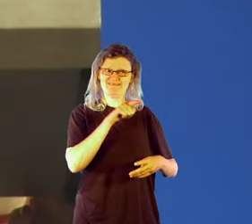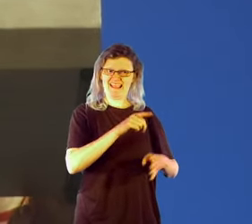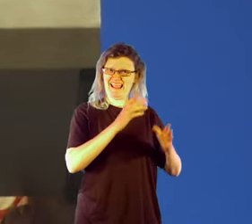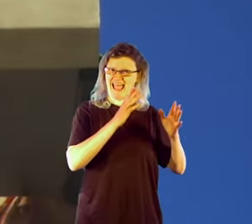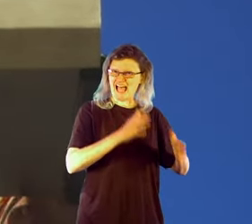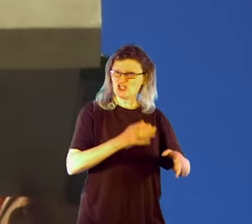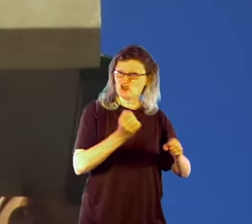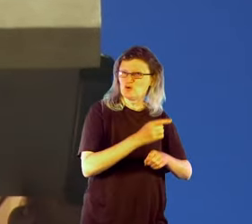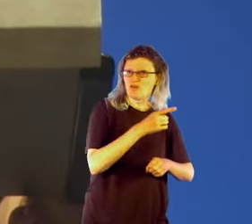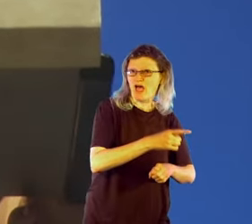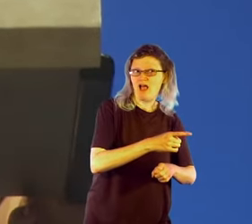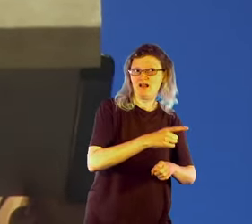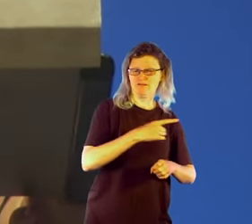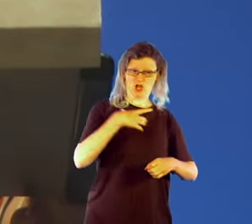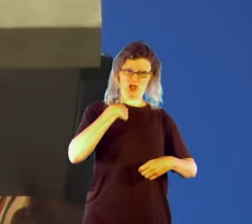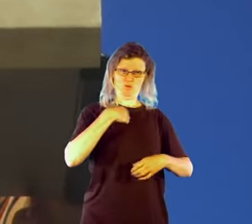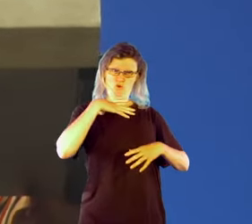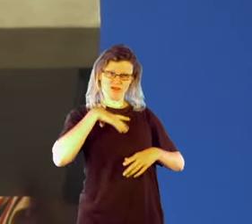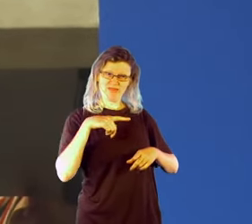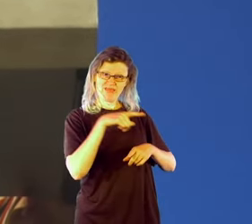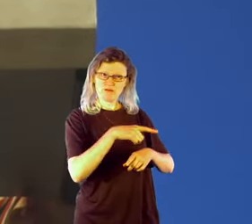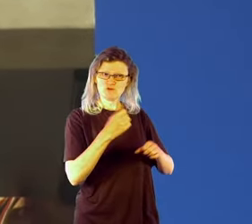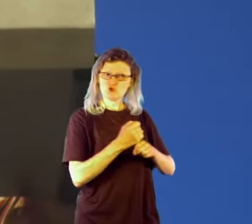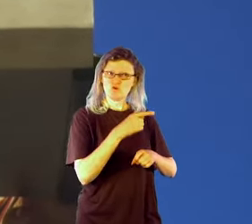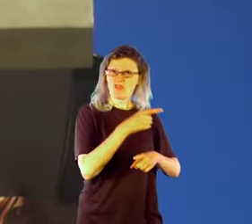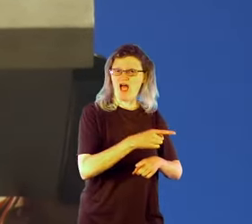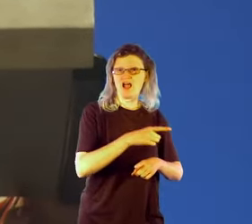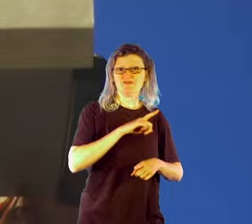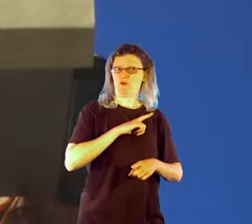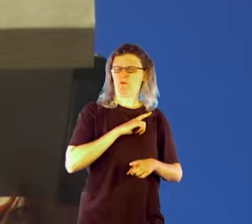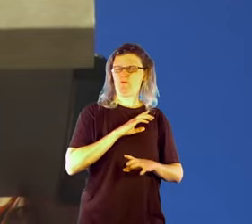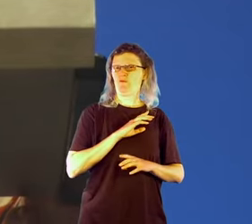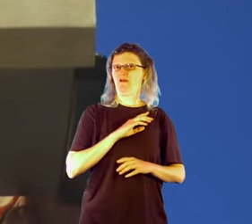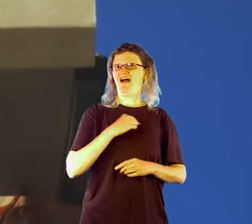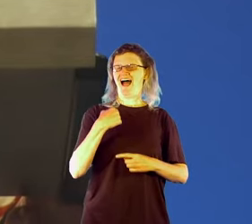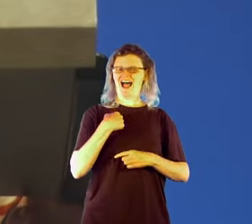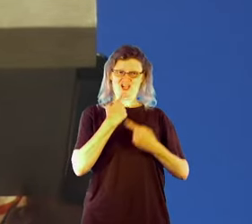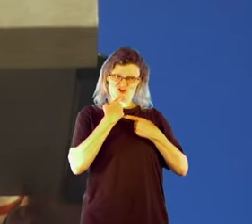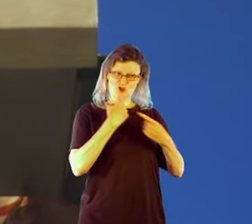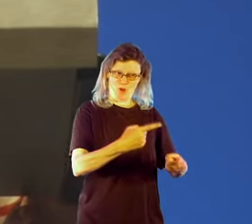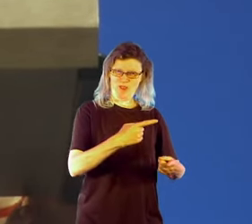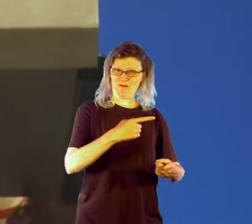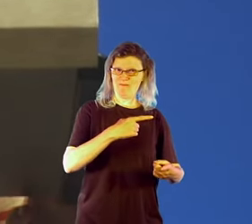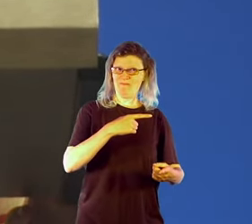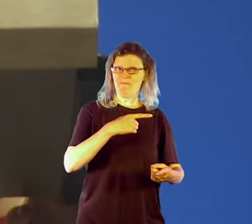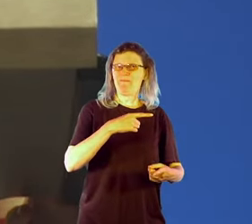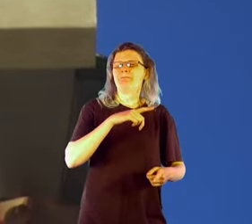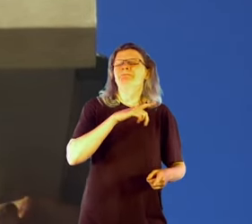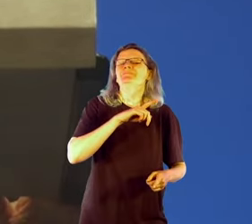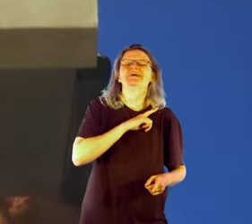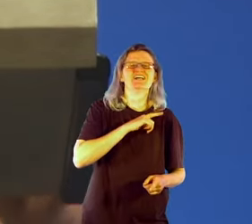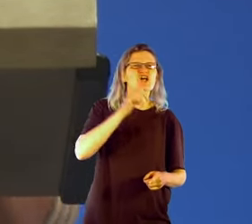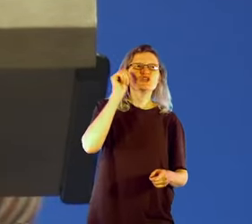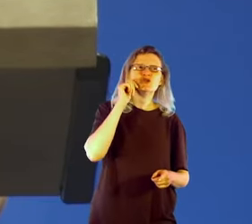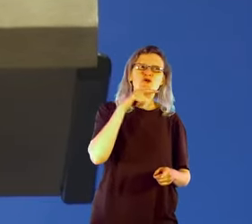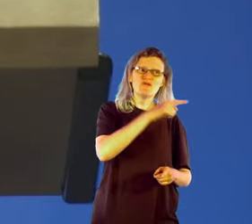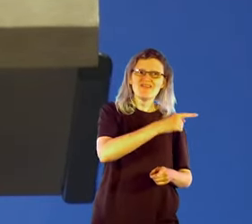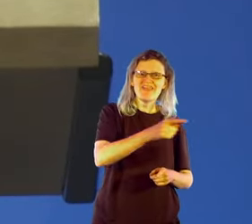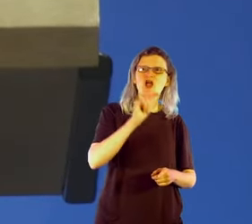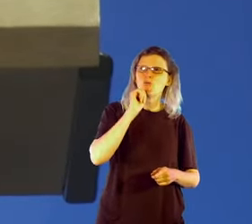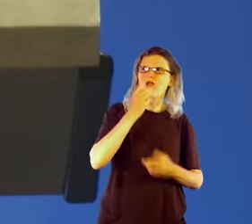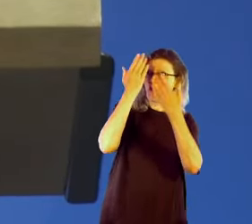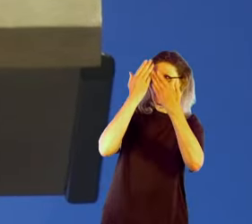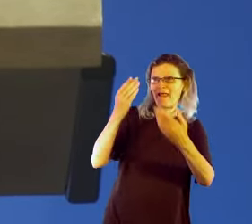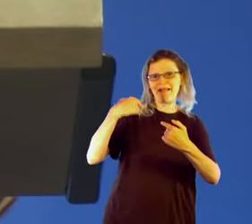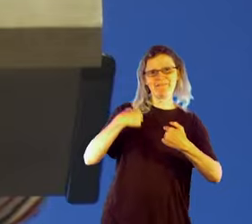really wanted them to do those things, just because I knew they would. Yeah, it wasn't great. And at the point where